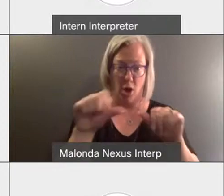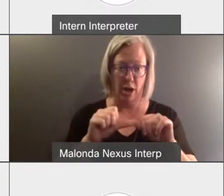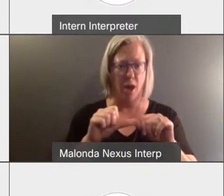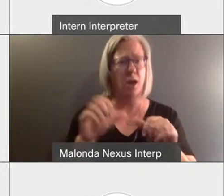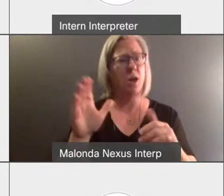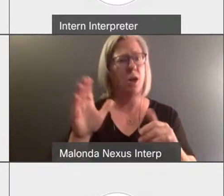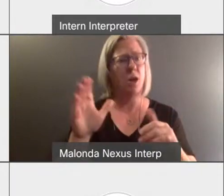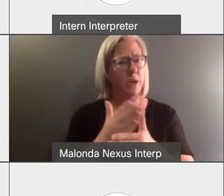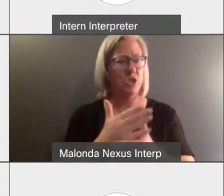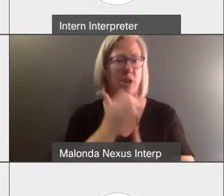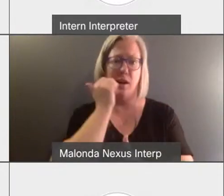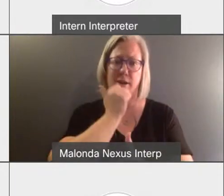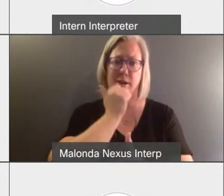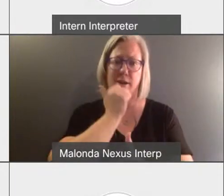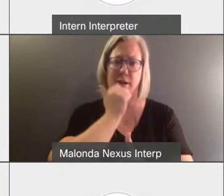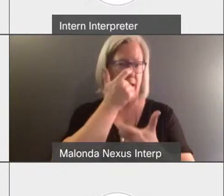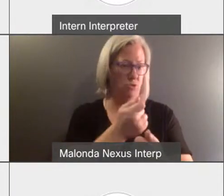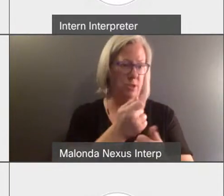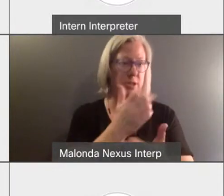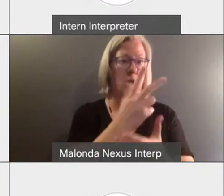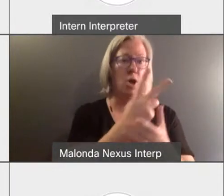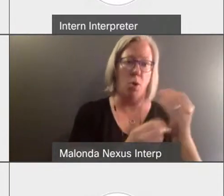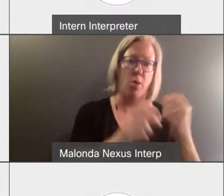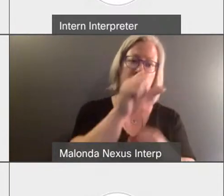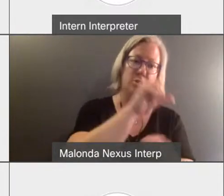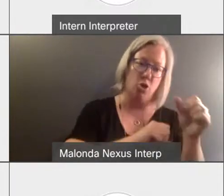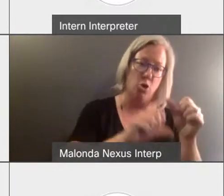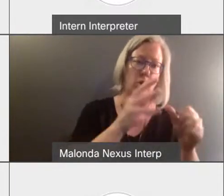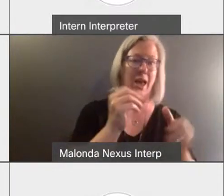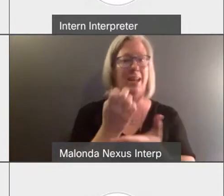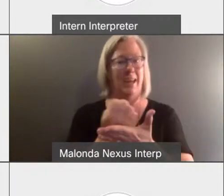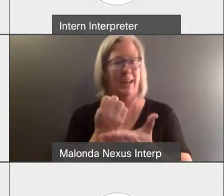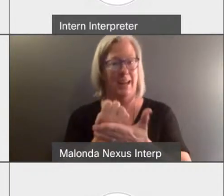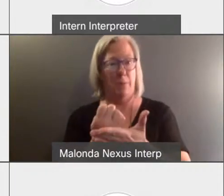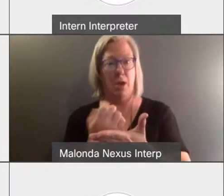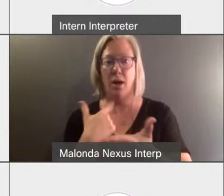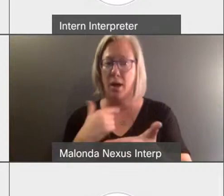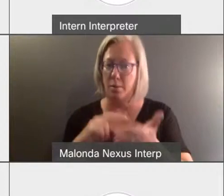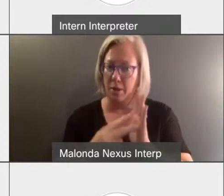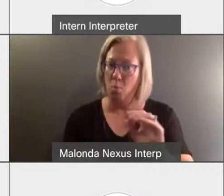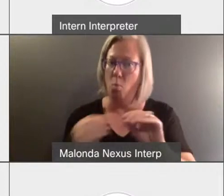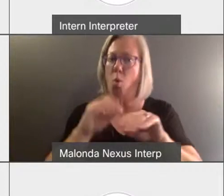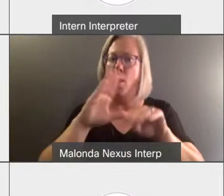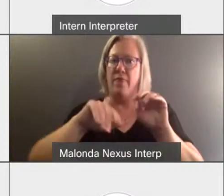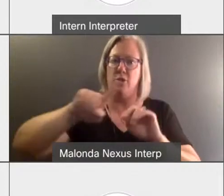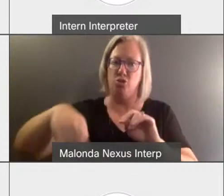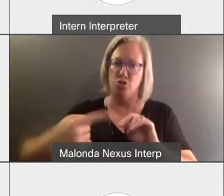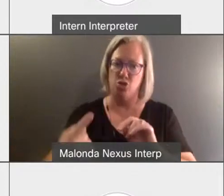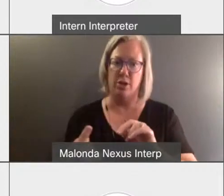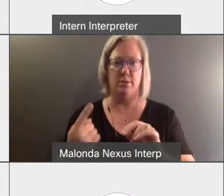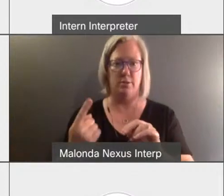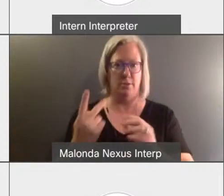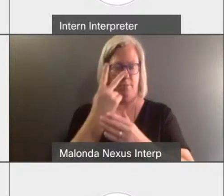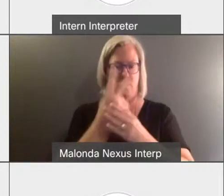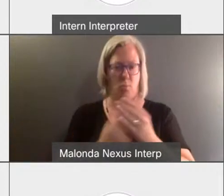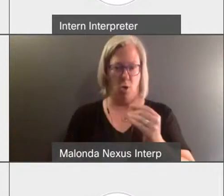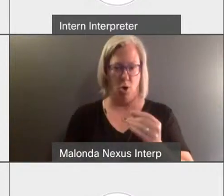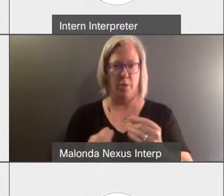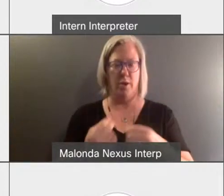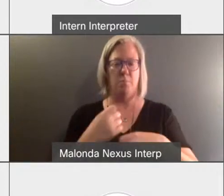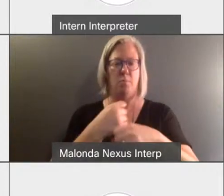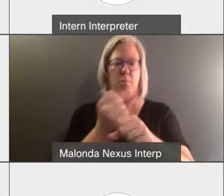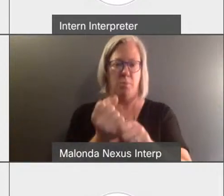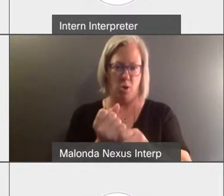share day-to-day interests, both social and economic, and I'm talking beyond just the fact that we both produce